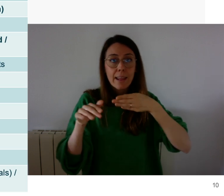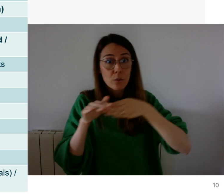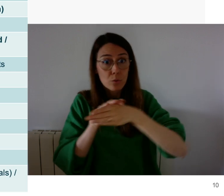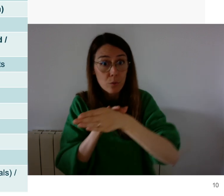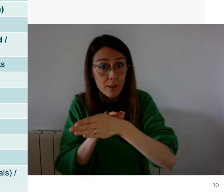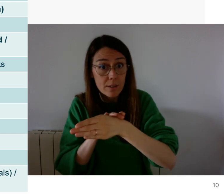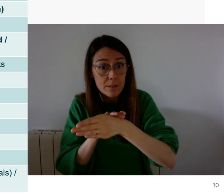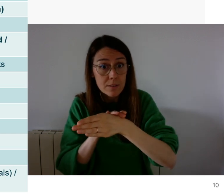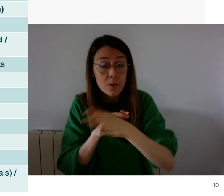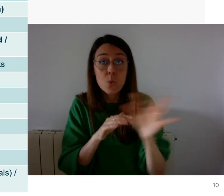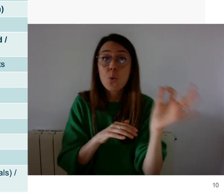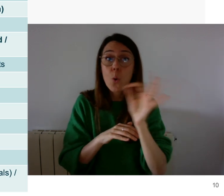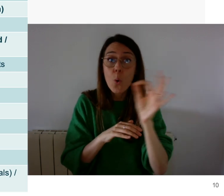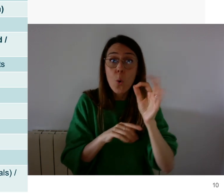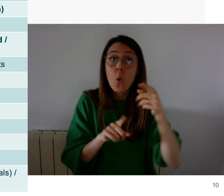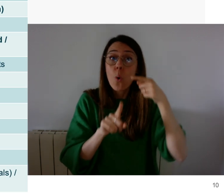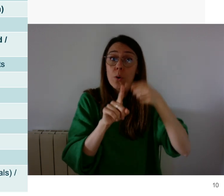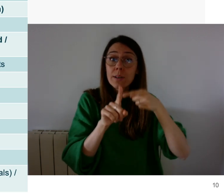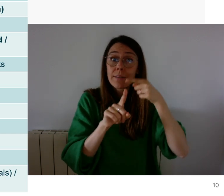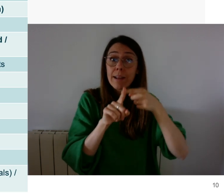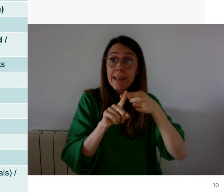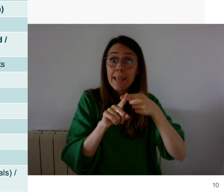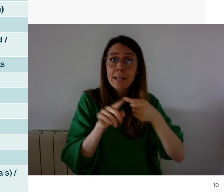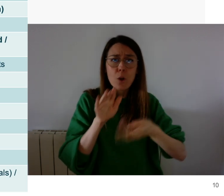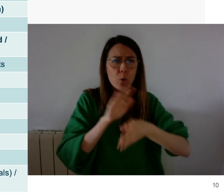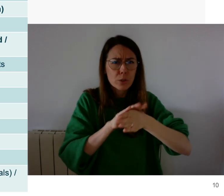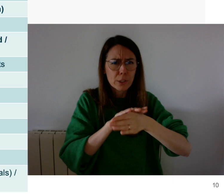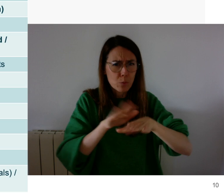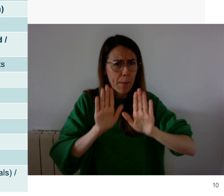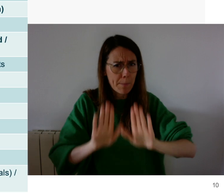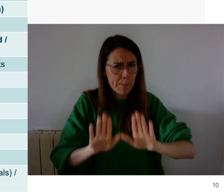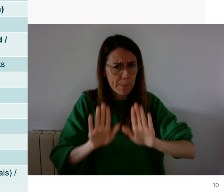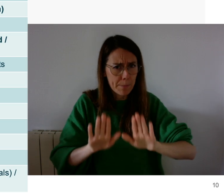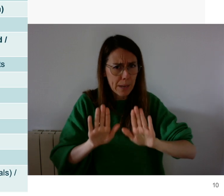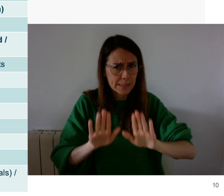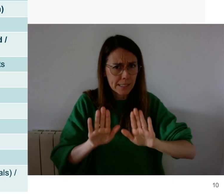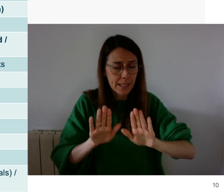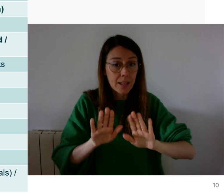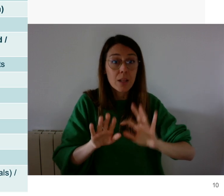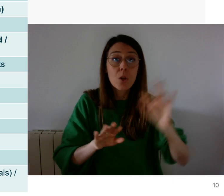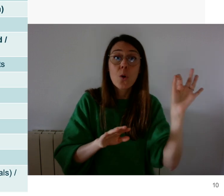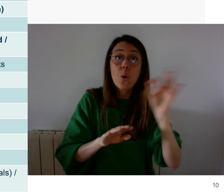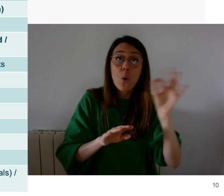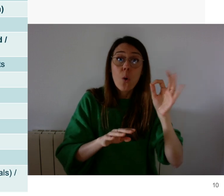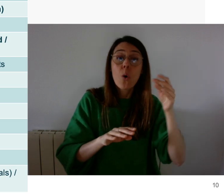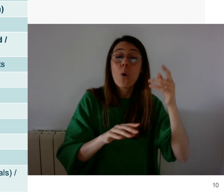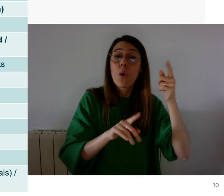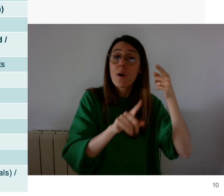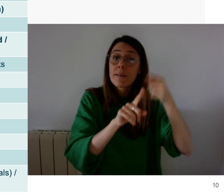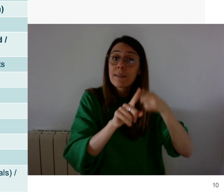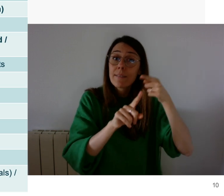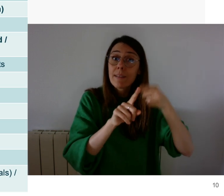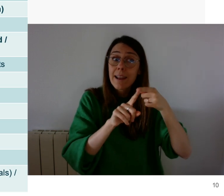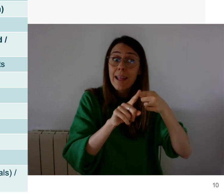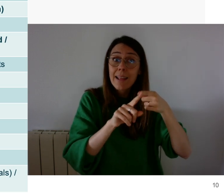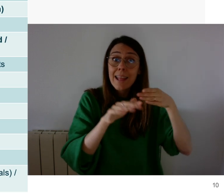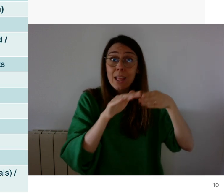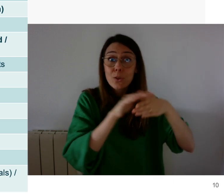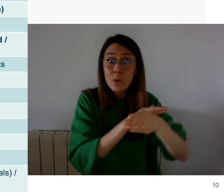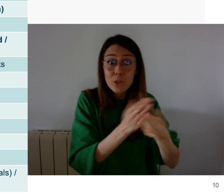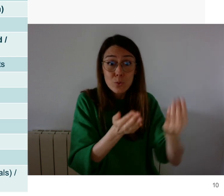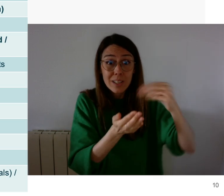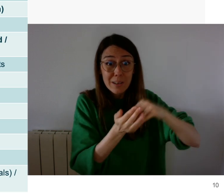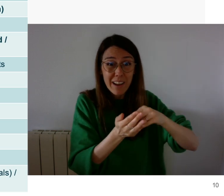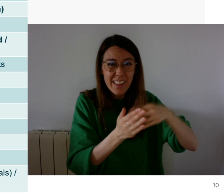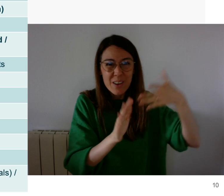controlled or uncontrolled, and it was also possible to mark whether this was unclear. And we looked at the discourse status of the